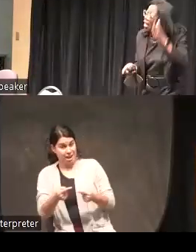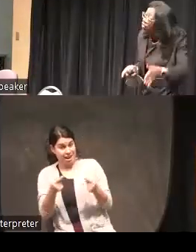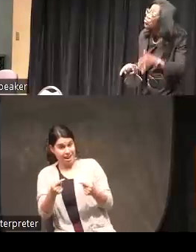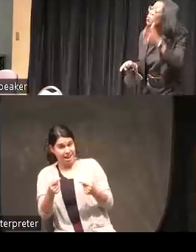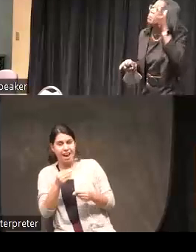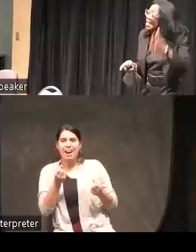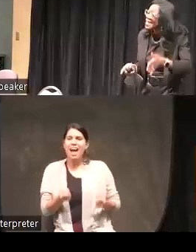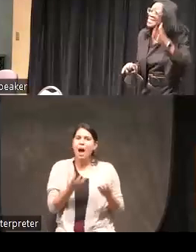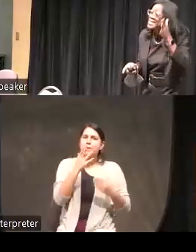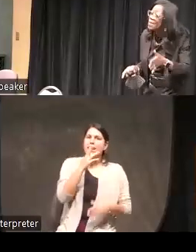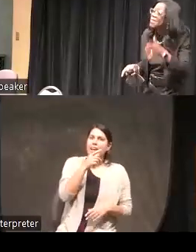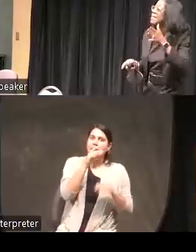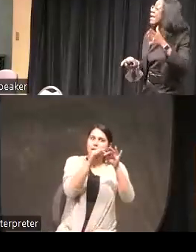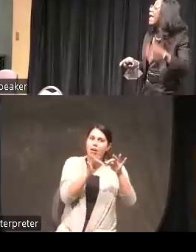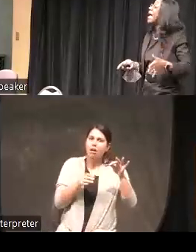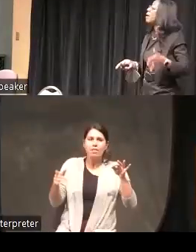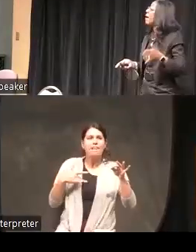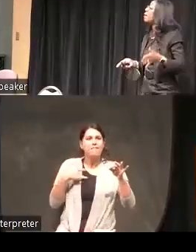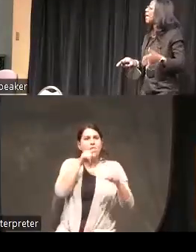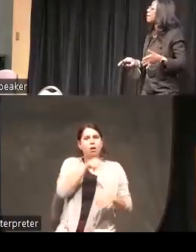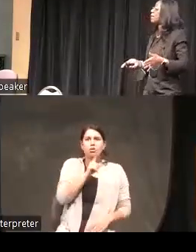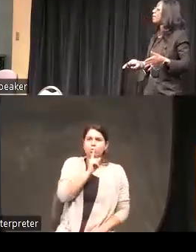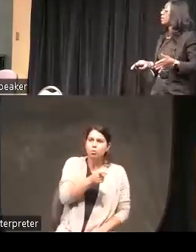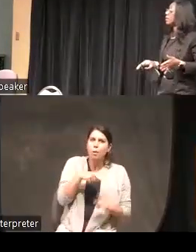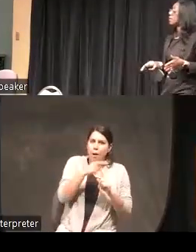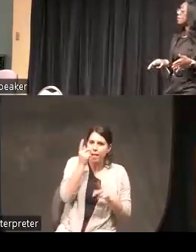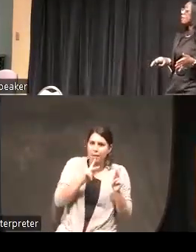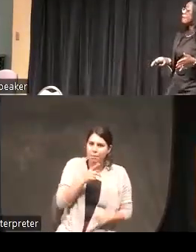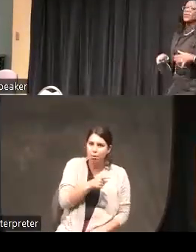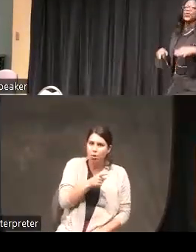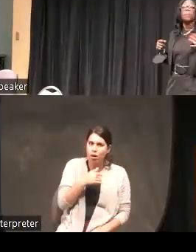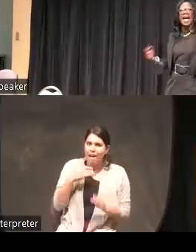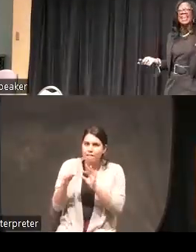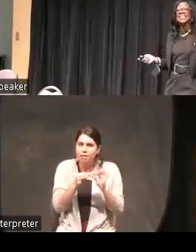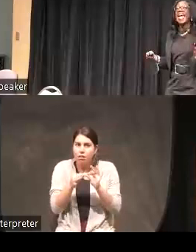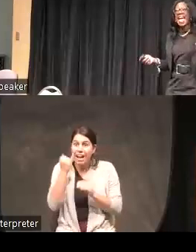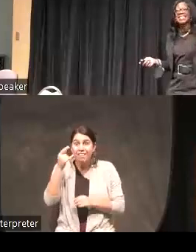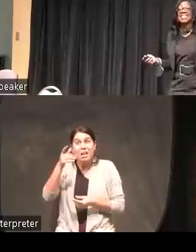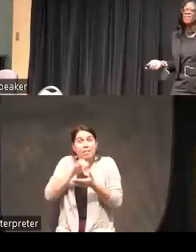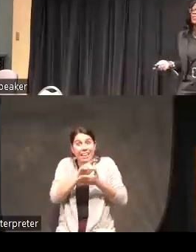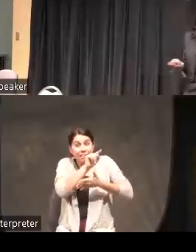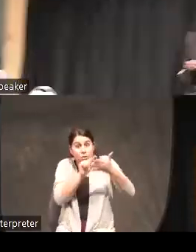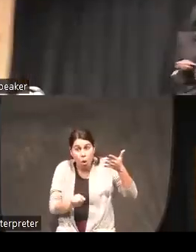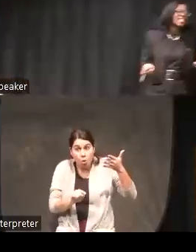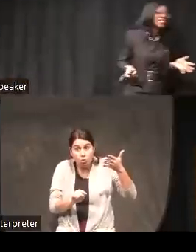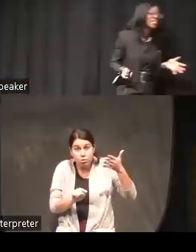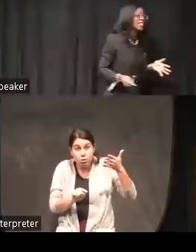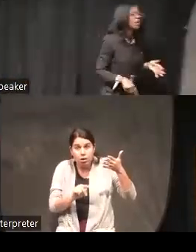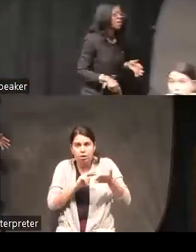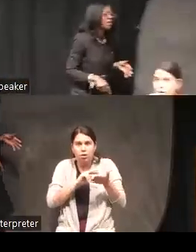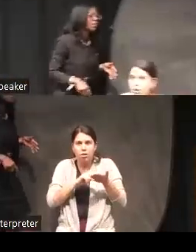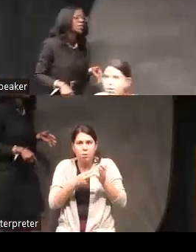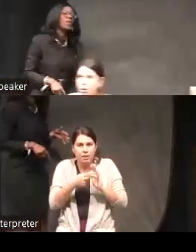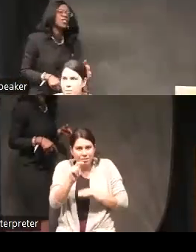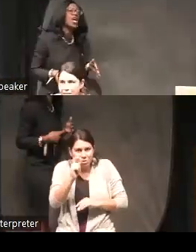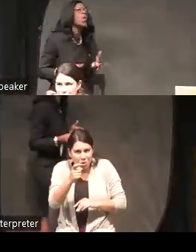of untrue biased statements they had about Black people, right? So bias has an influence. I think it's unassailable at